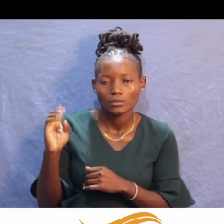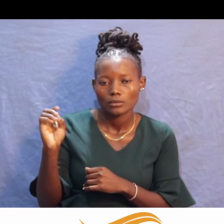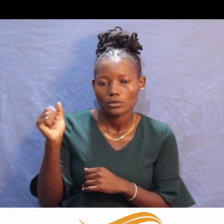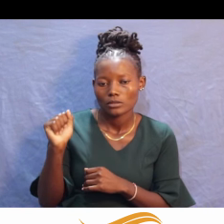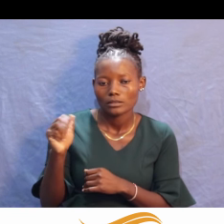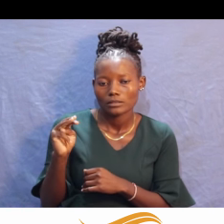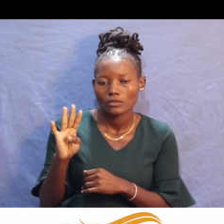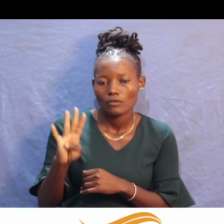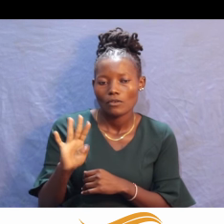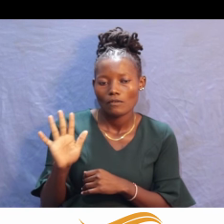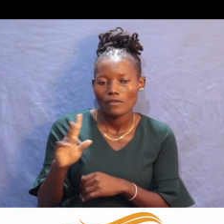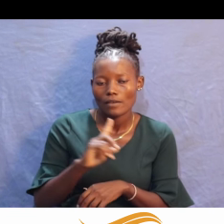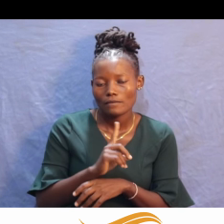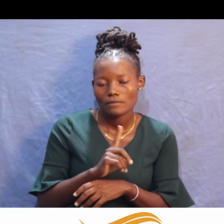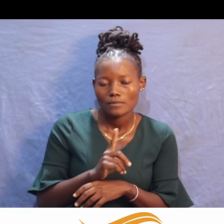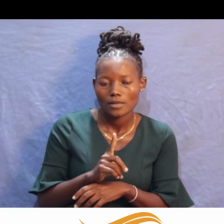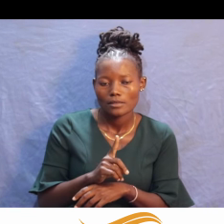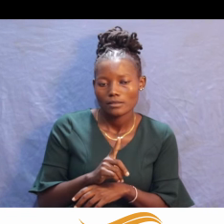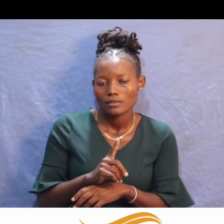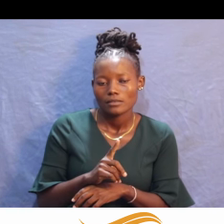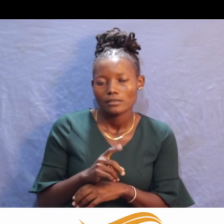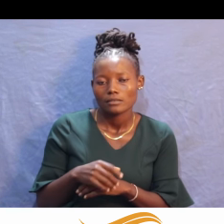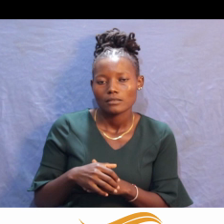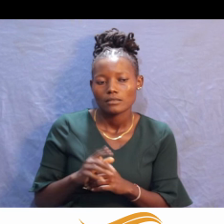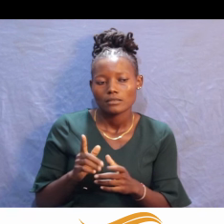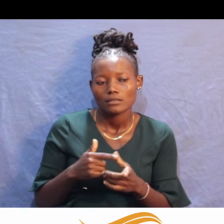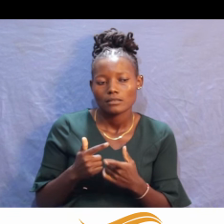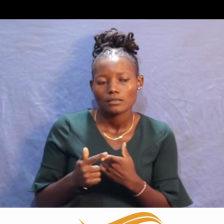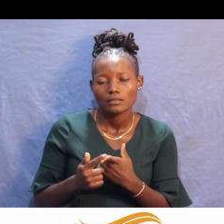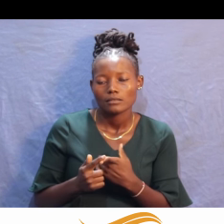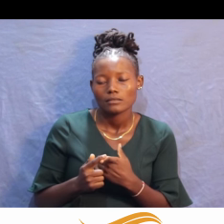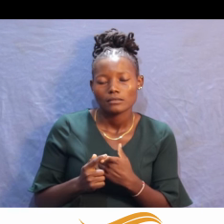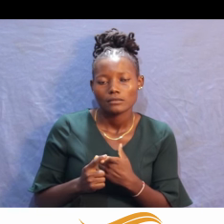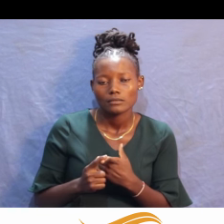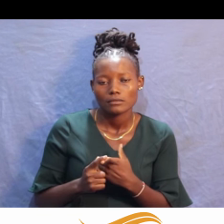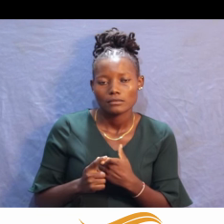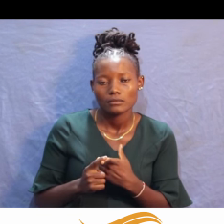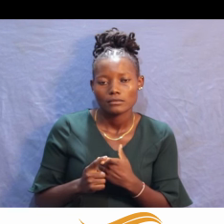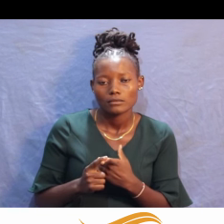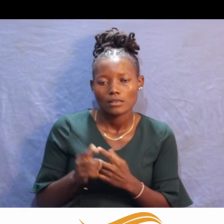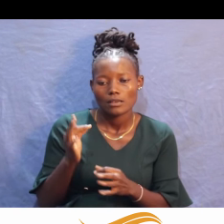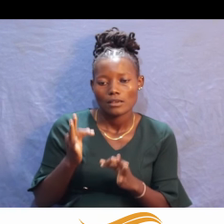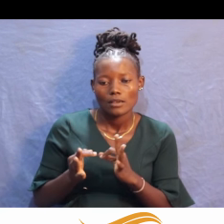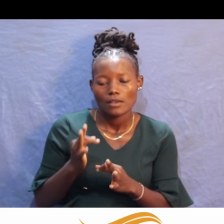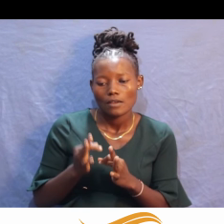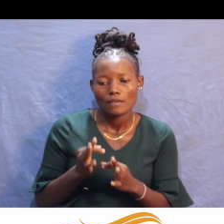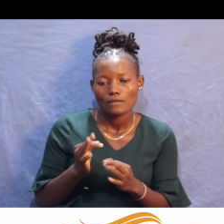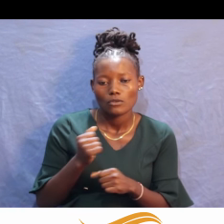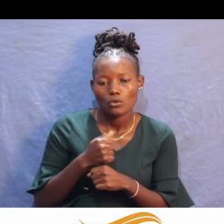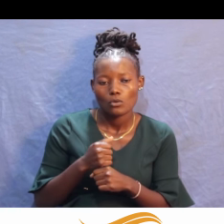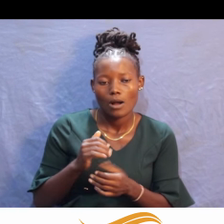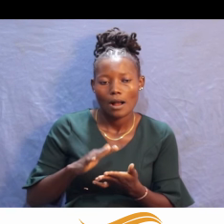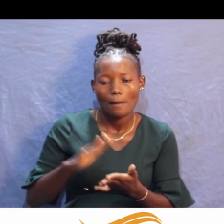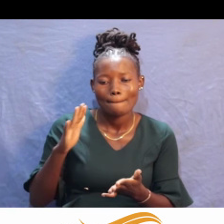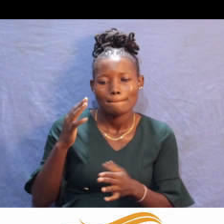minutes, maybe less if they're in very good shape. Then they become aerobic. And then if you work them too hard to